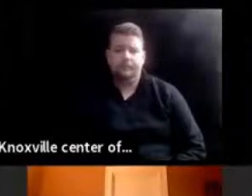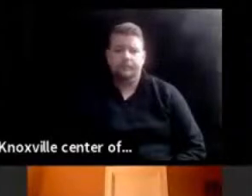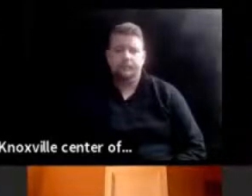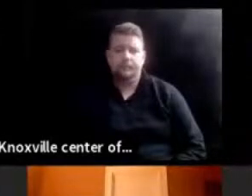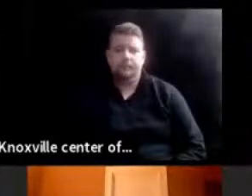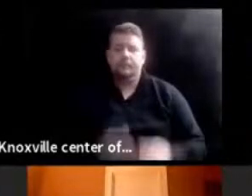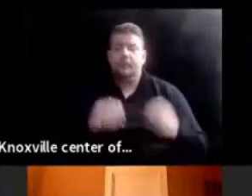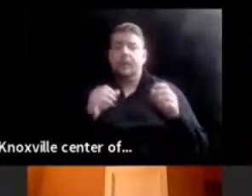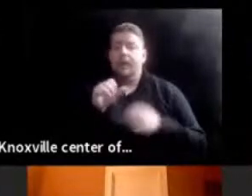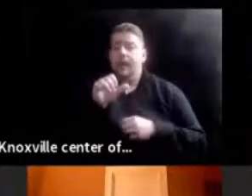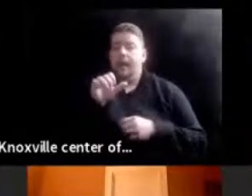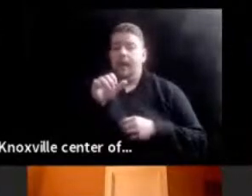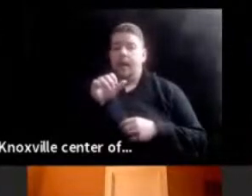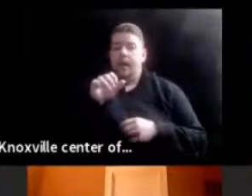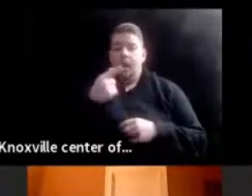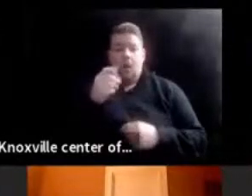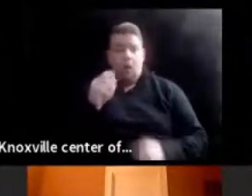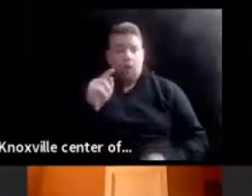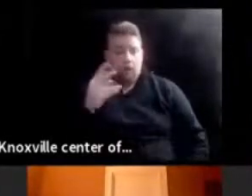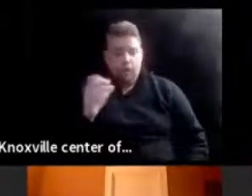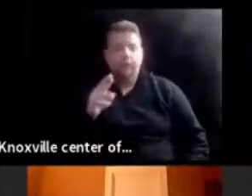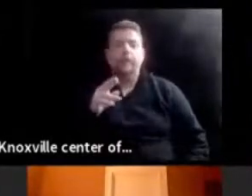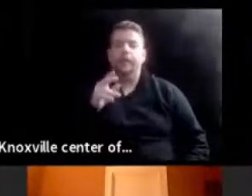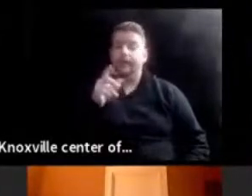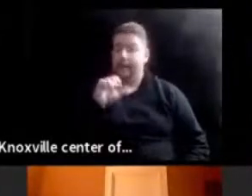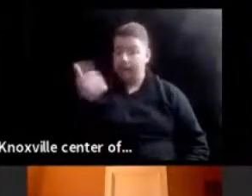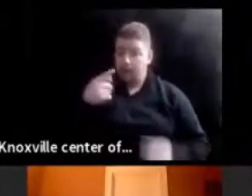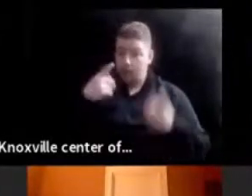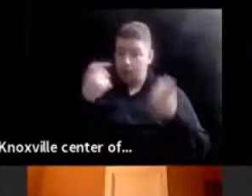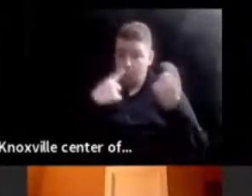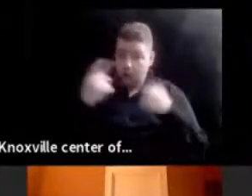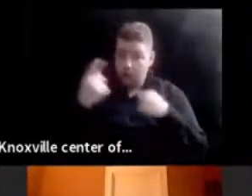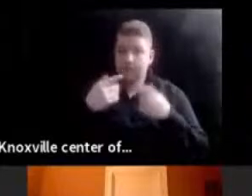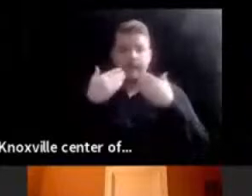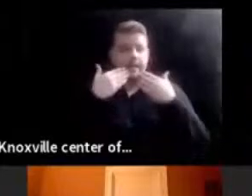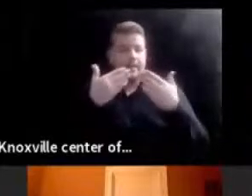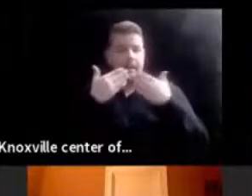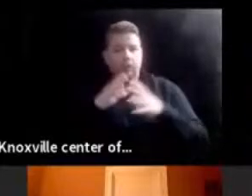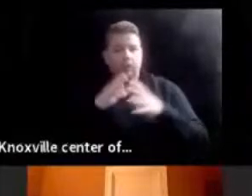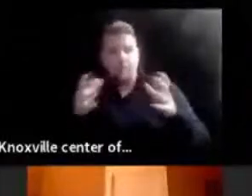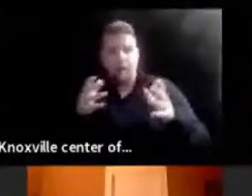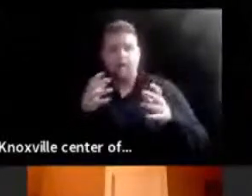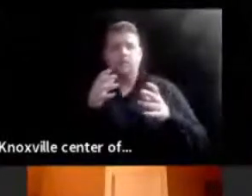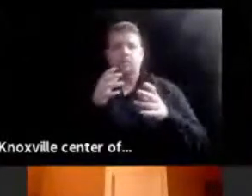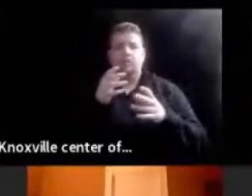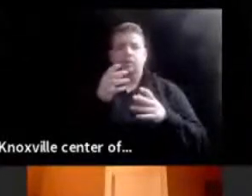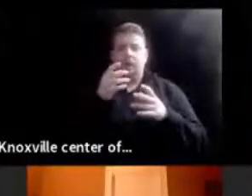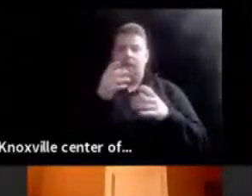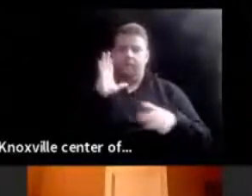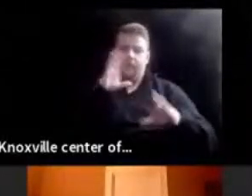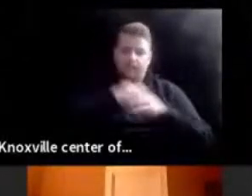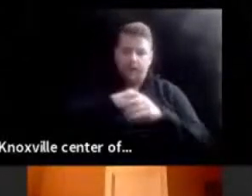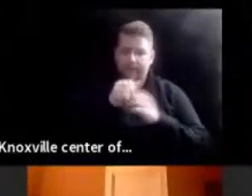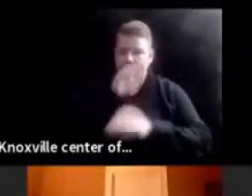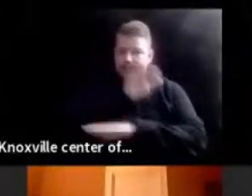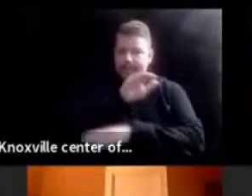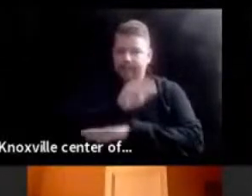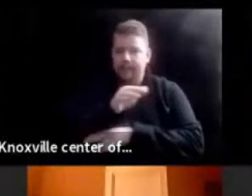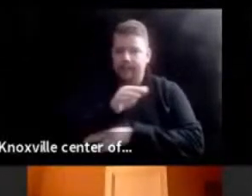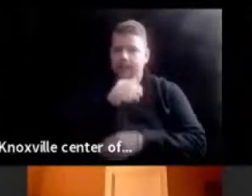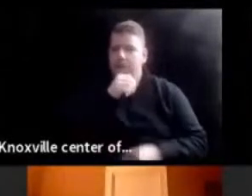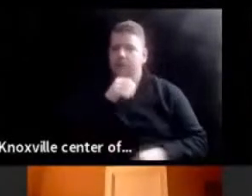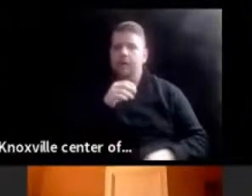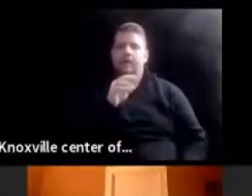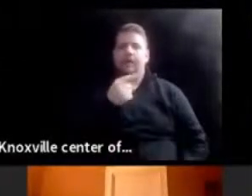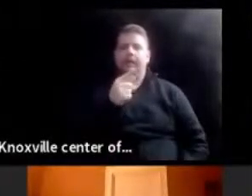Any other questions for our group? If not, thank you so much for participating, everyone, this evening. Dr. Gocher,